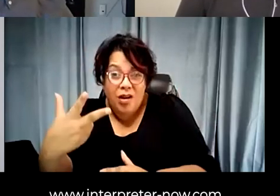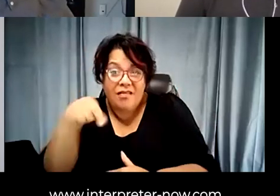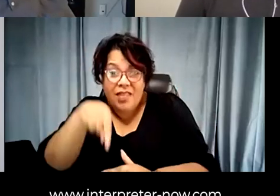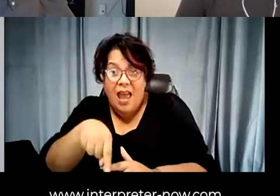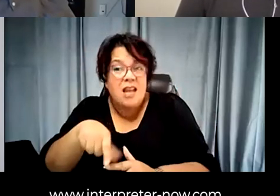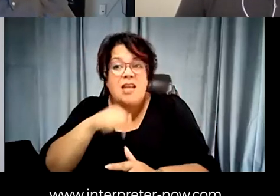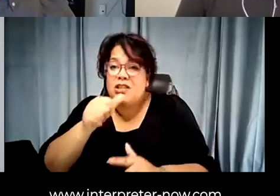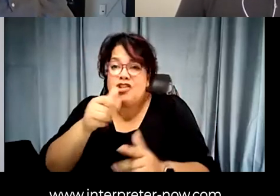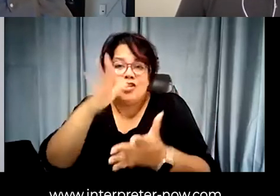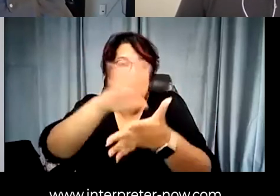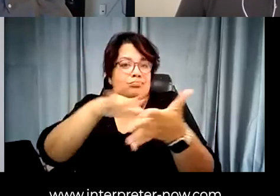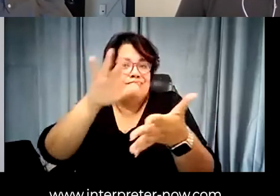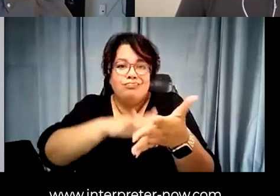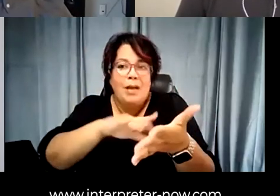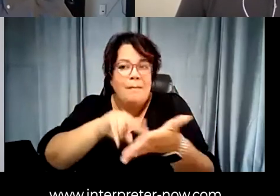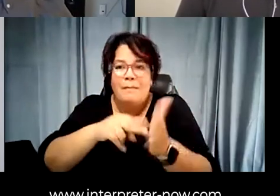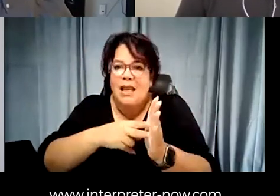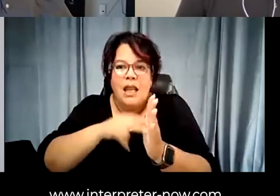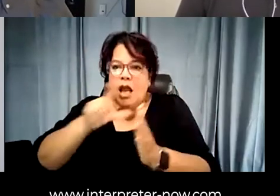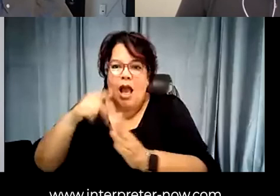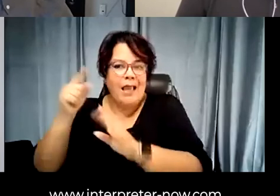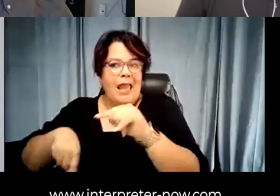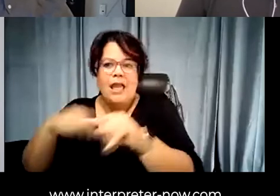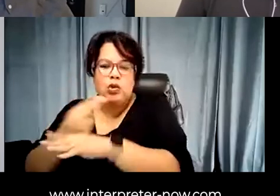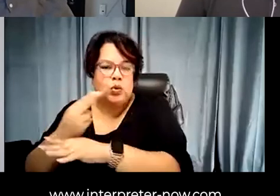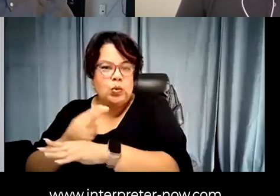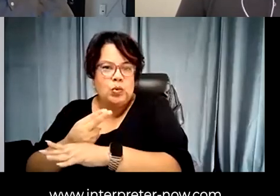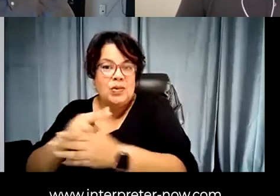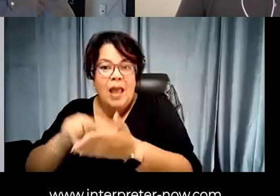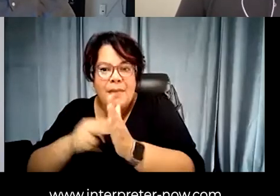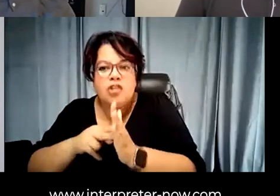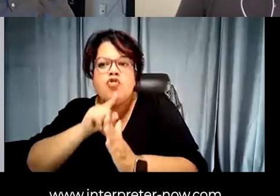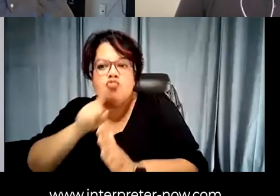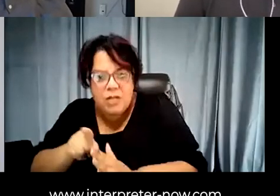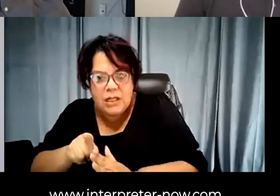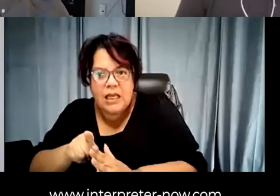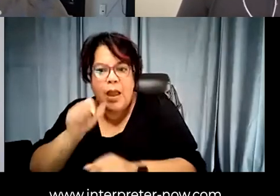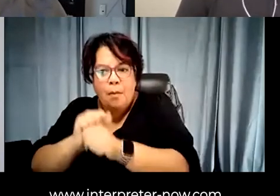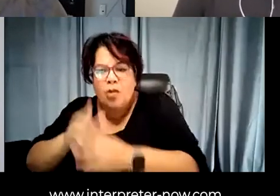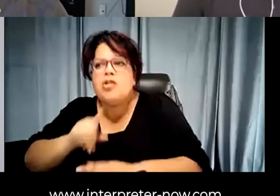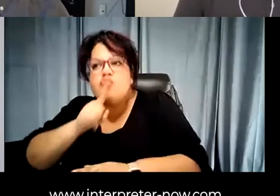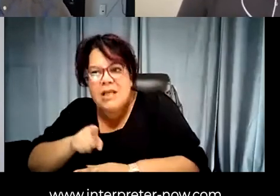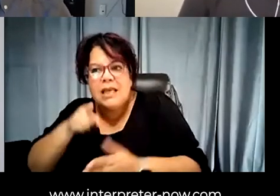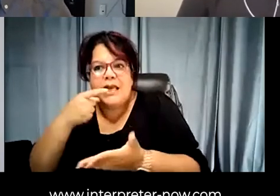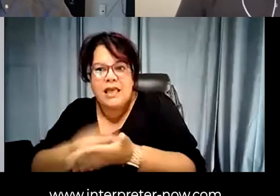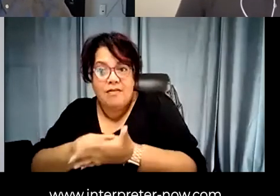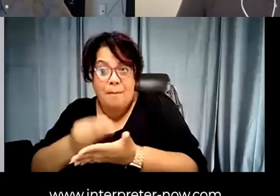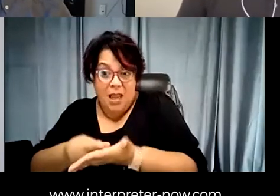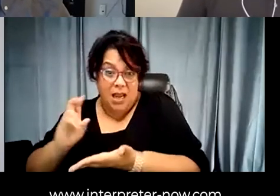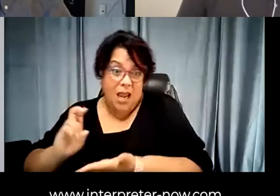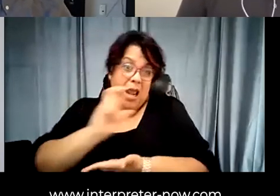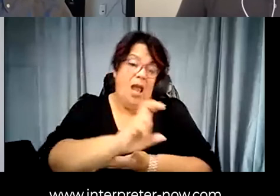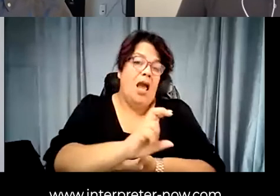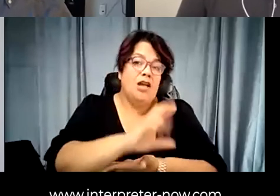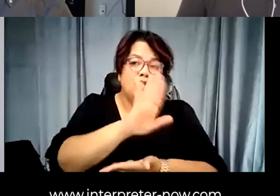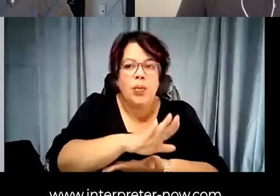rolled over. So individuals are literally giving money back to their companies and saying, you know what? Never mind. I don't need my